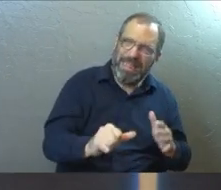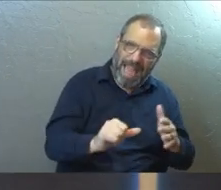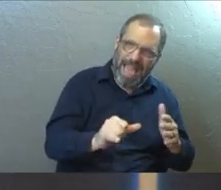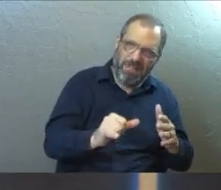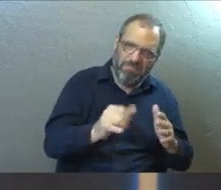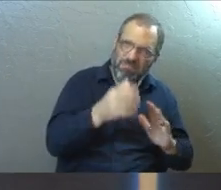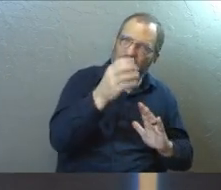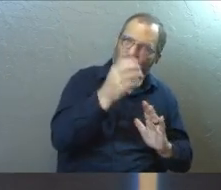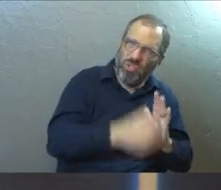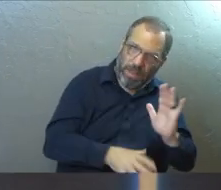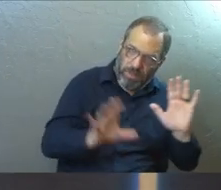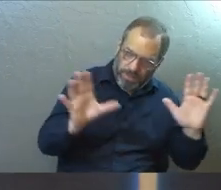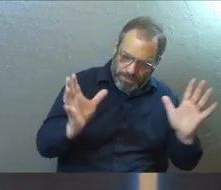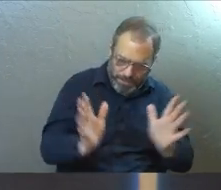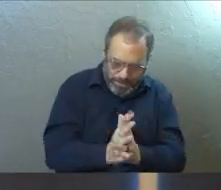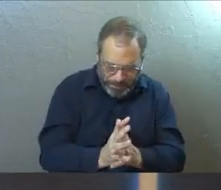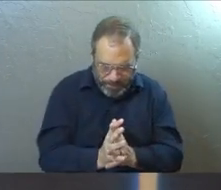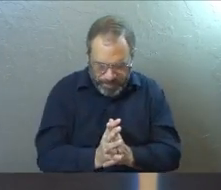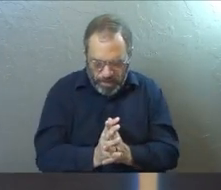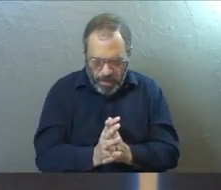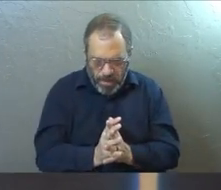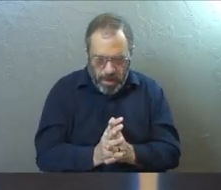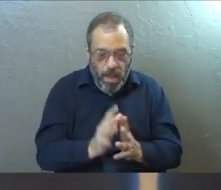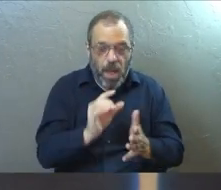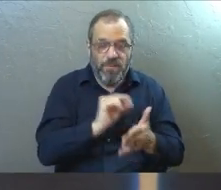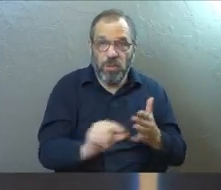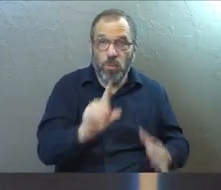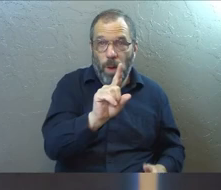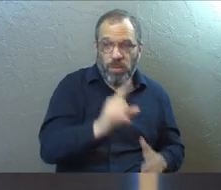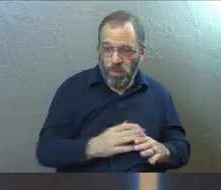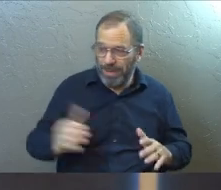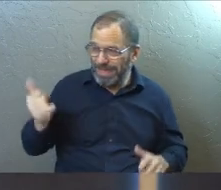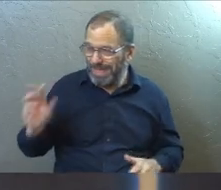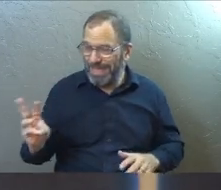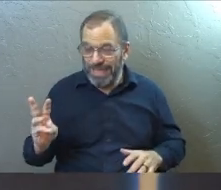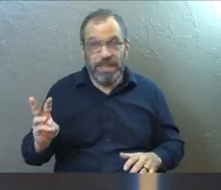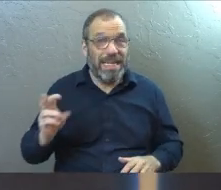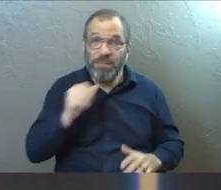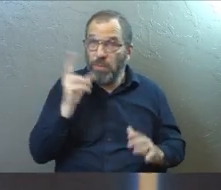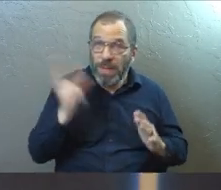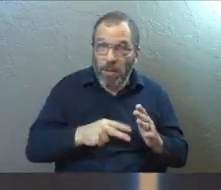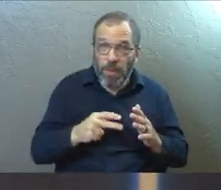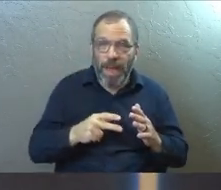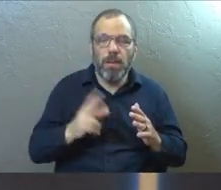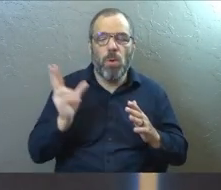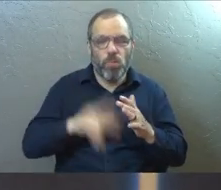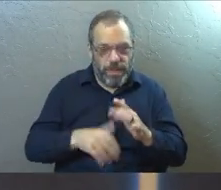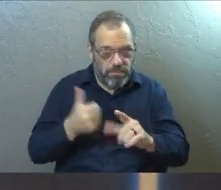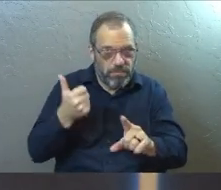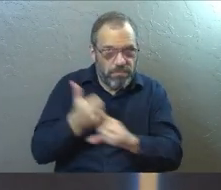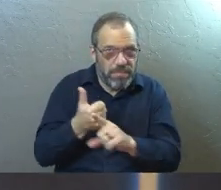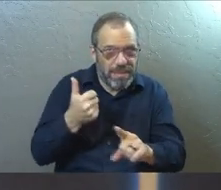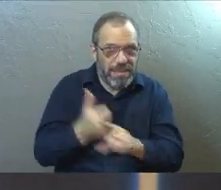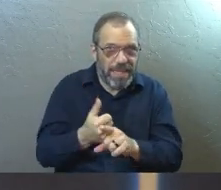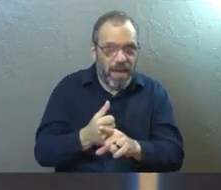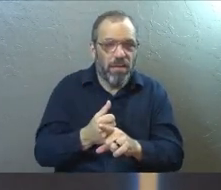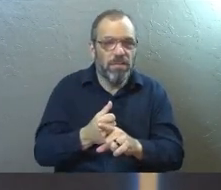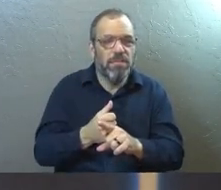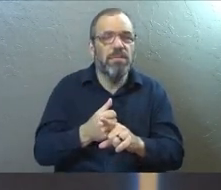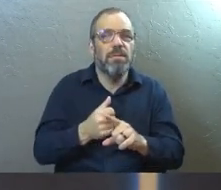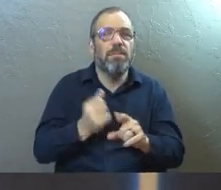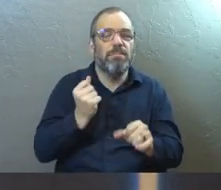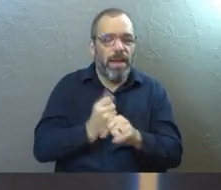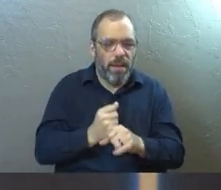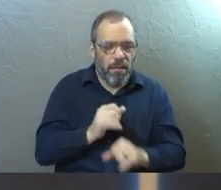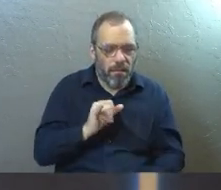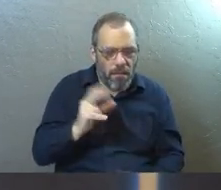we're focusing on today. So just real quick, verses 1 through 16, if you haven't read it, I encourage you to go and read it. Make sure you do go back and read it so